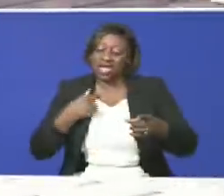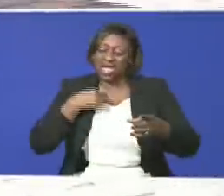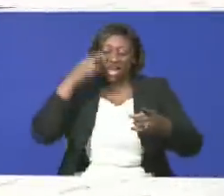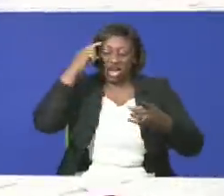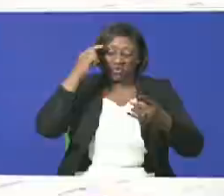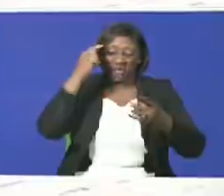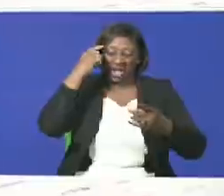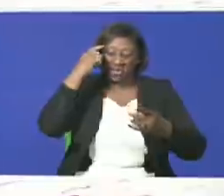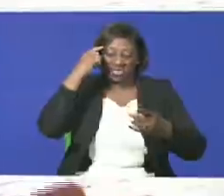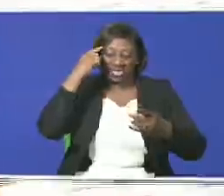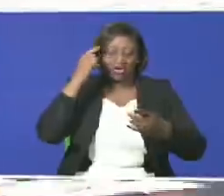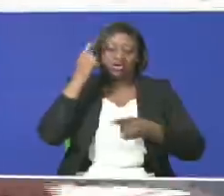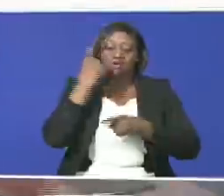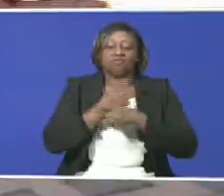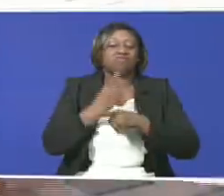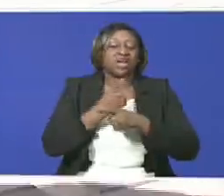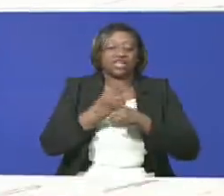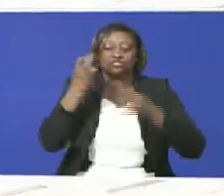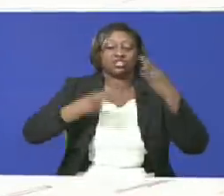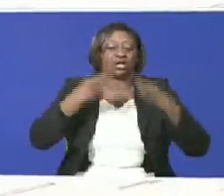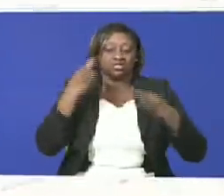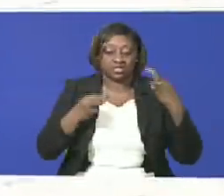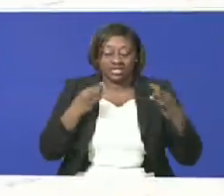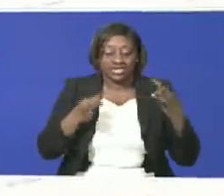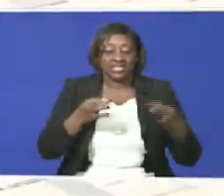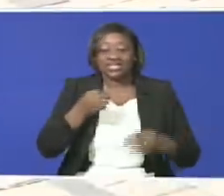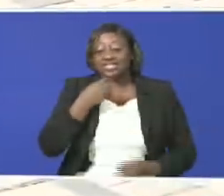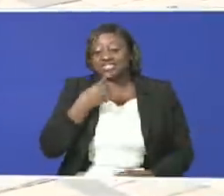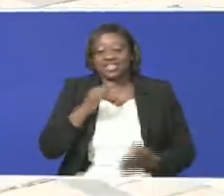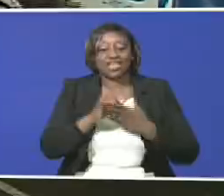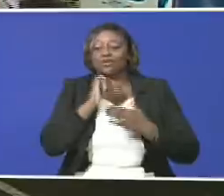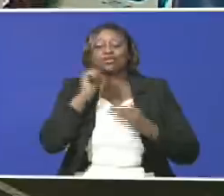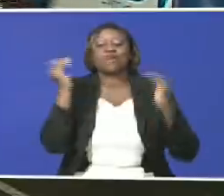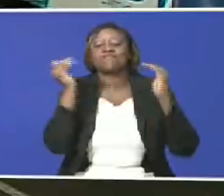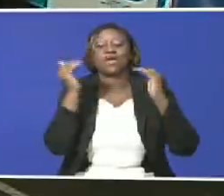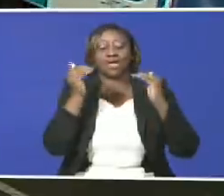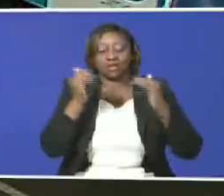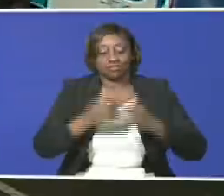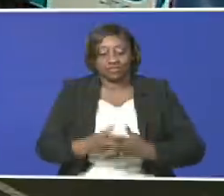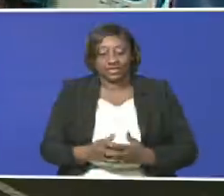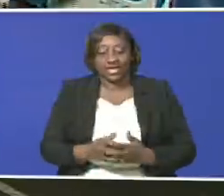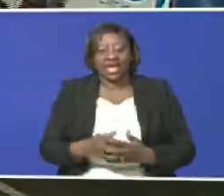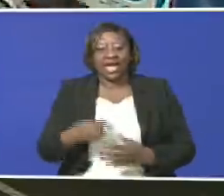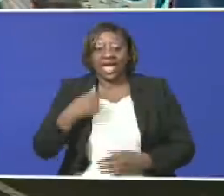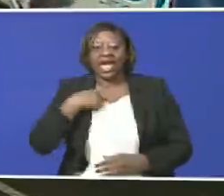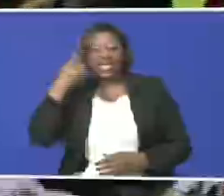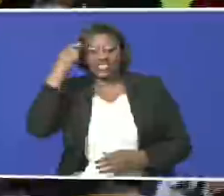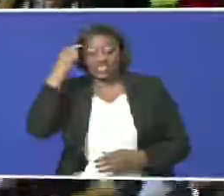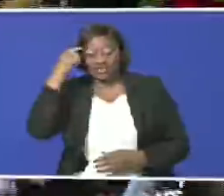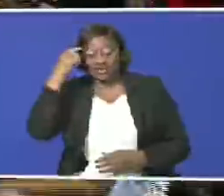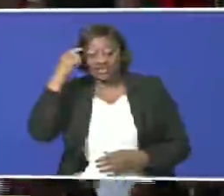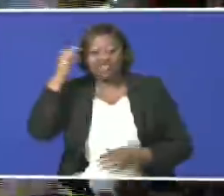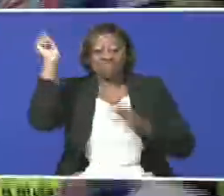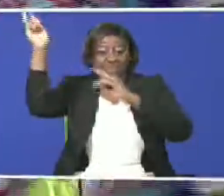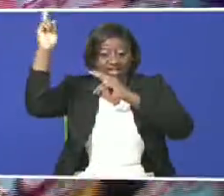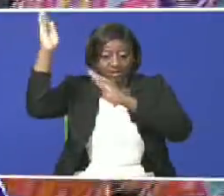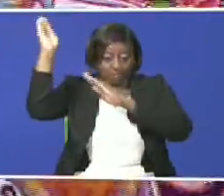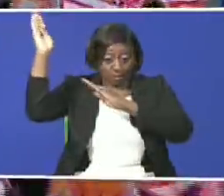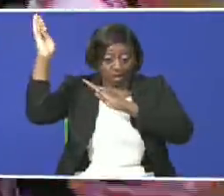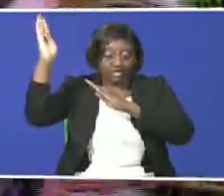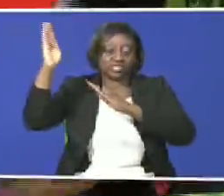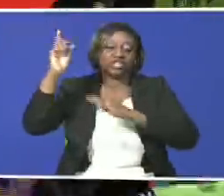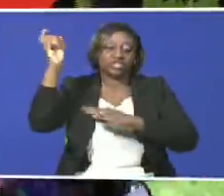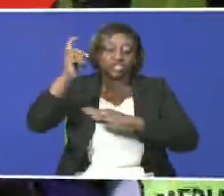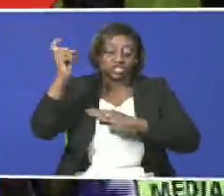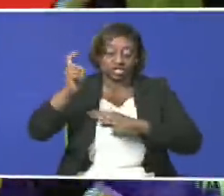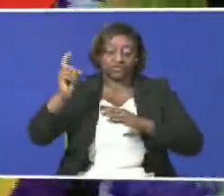concern, because I'm a Junkanooer. I rush all my life, and that parade was not a fairly judged parade. I think the parade should have gone between the Wally and